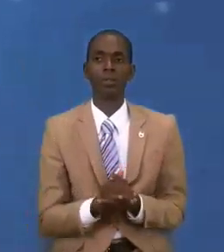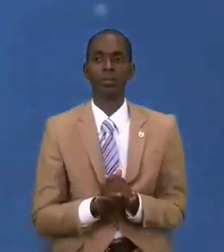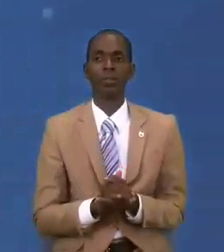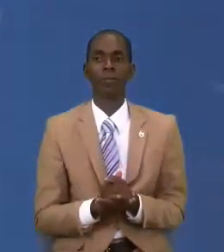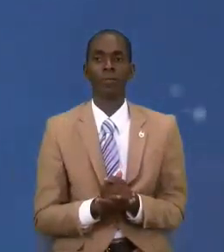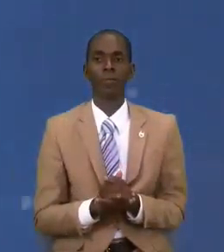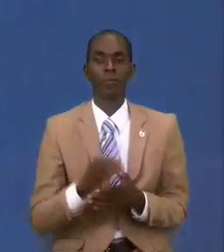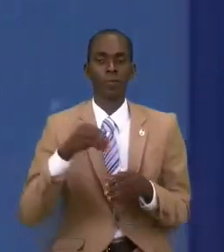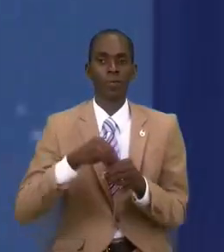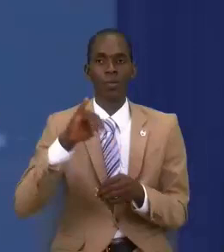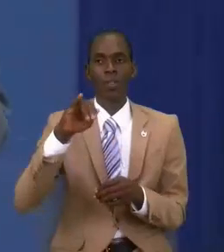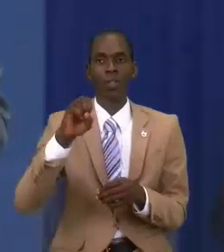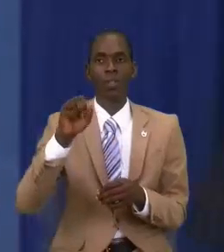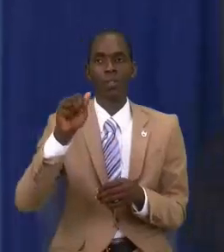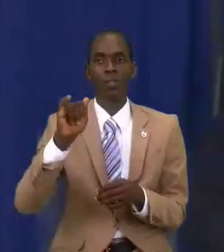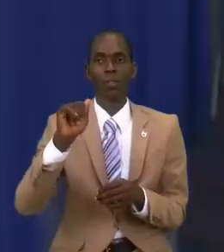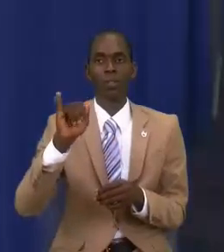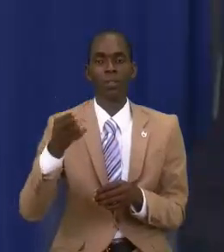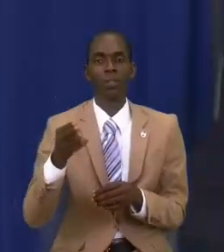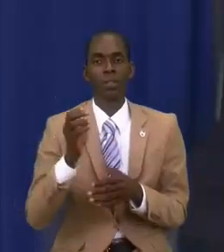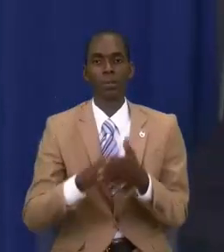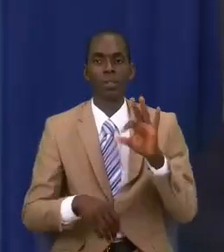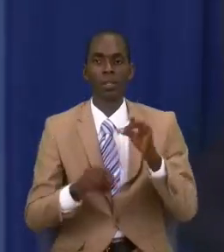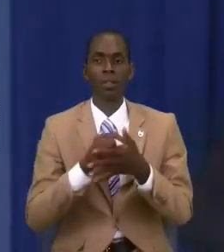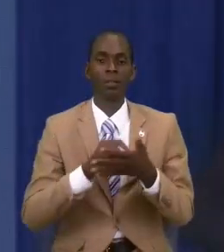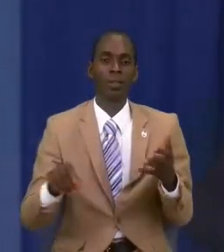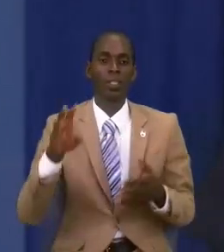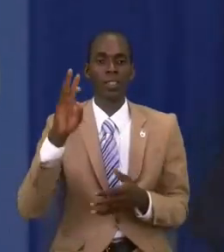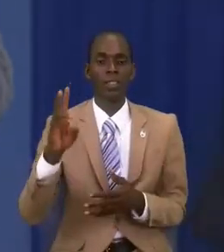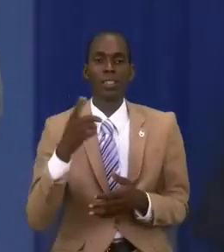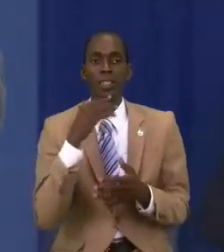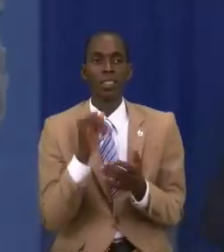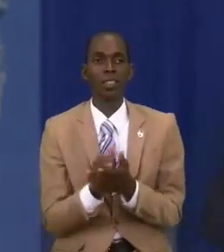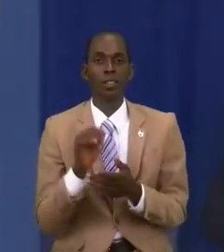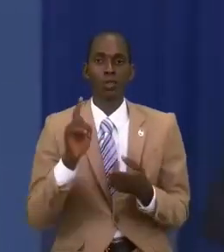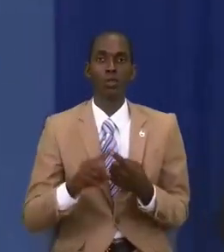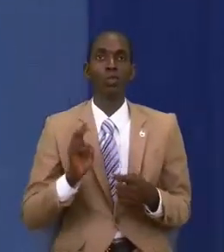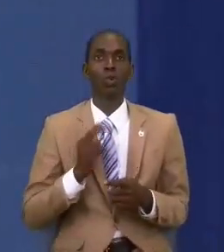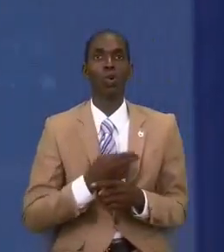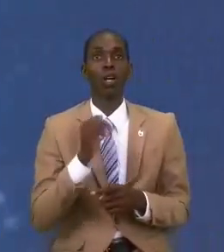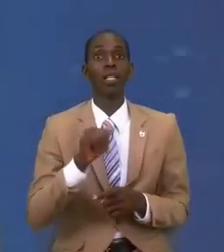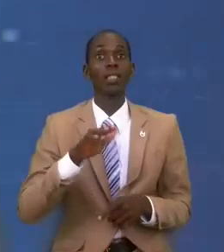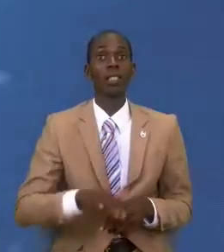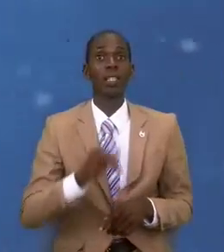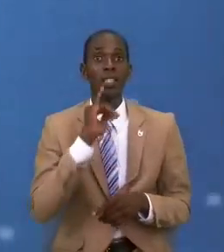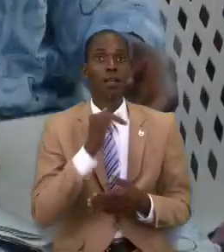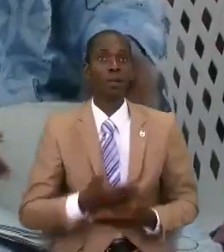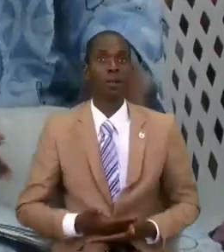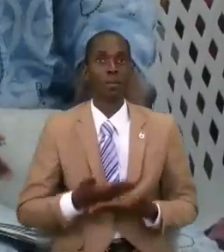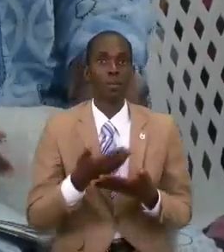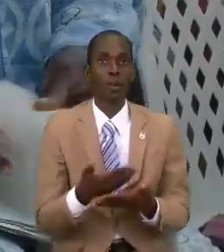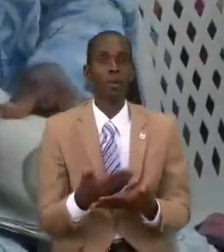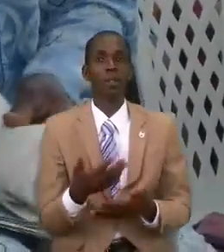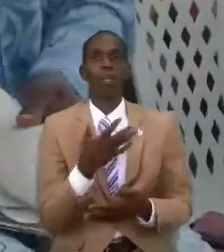unto us a child is born. Have you ever thought of, you know, people saying